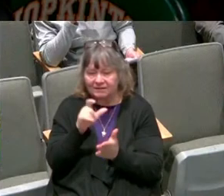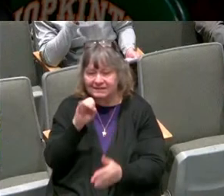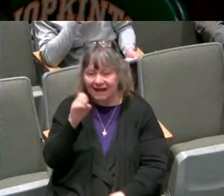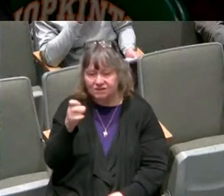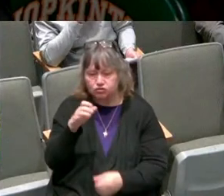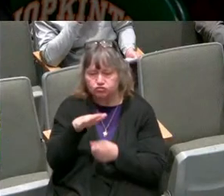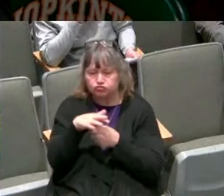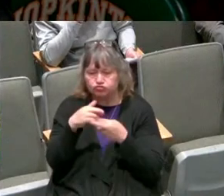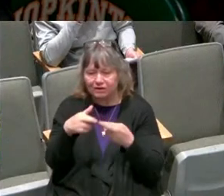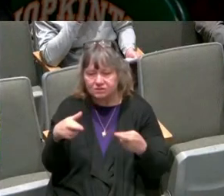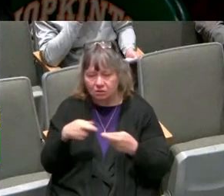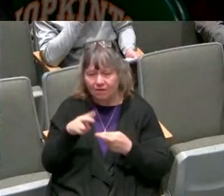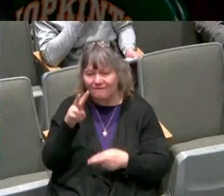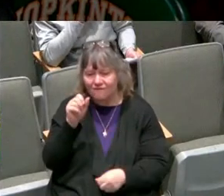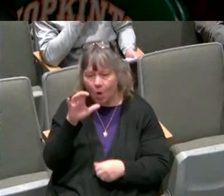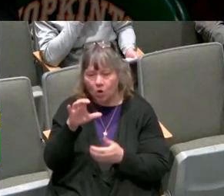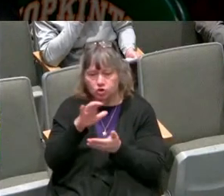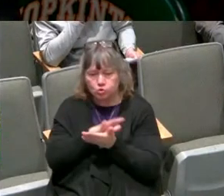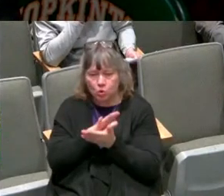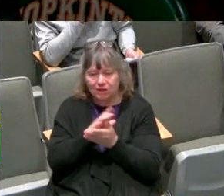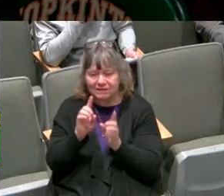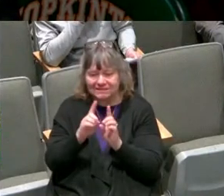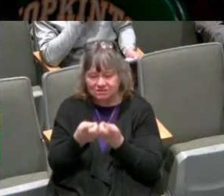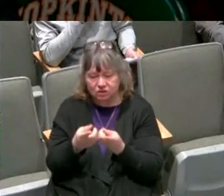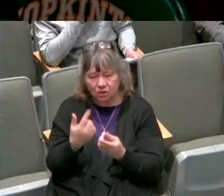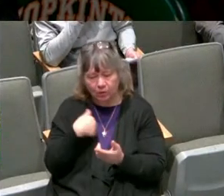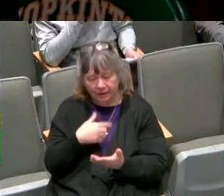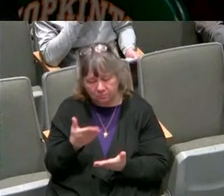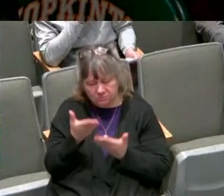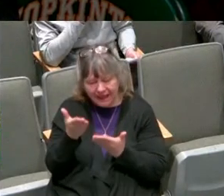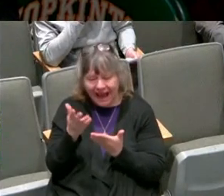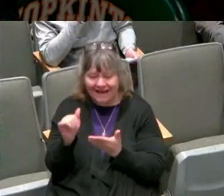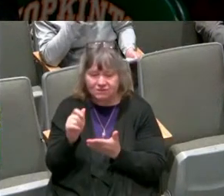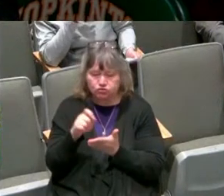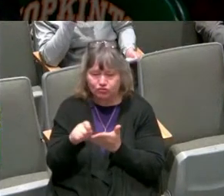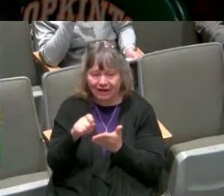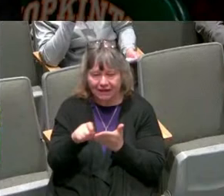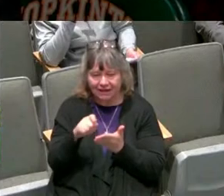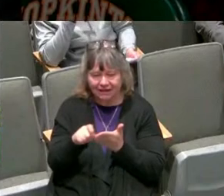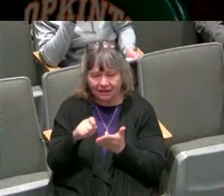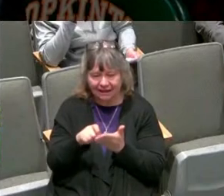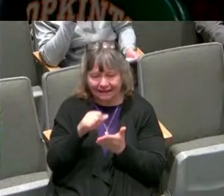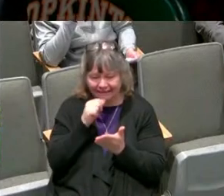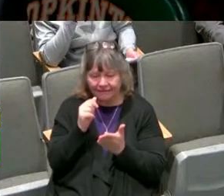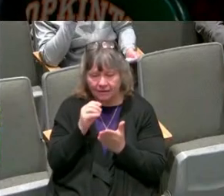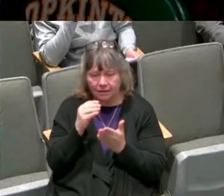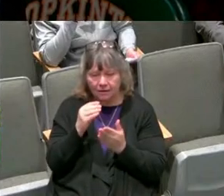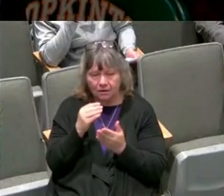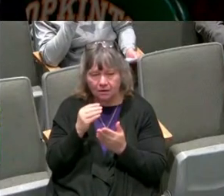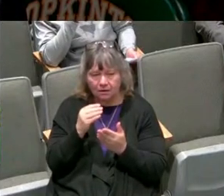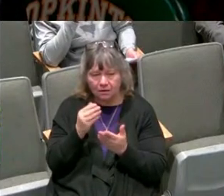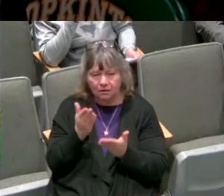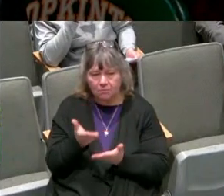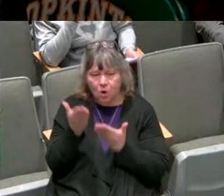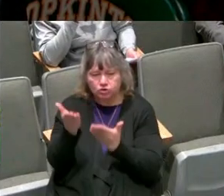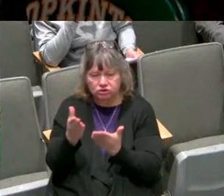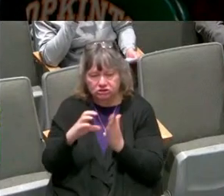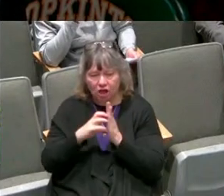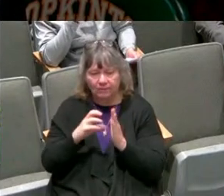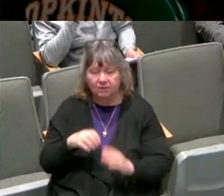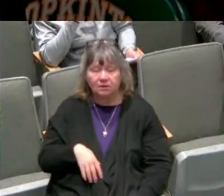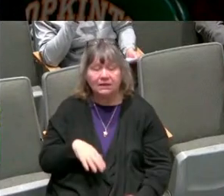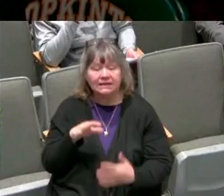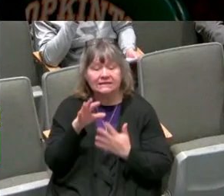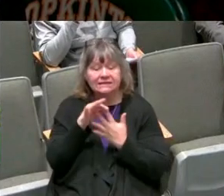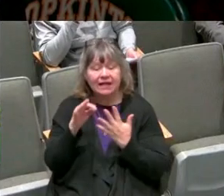Regional Vocational Technical School District we move the motion as written the warrant articles and motions document Amy writer